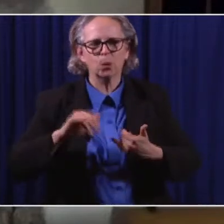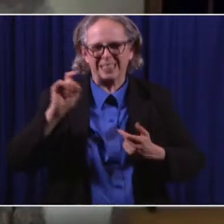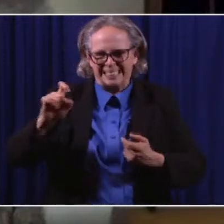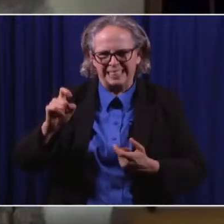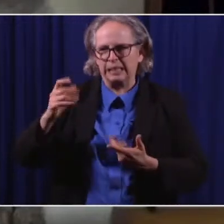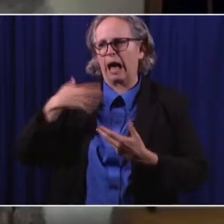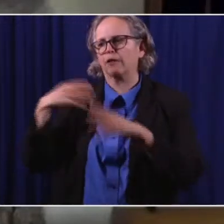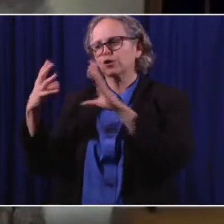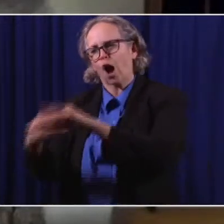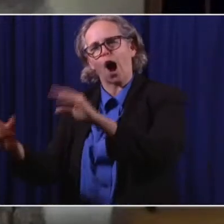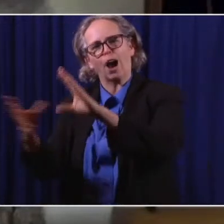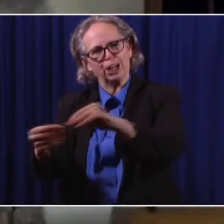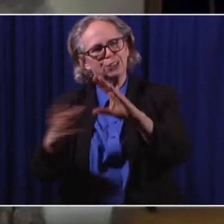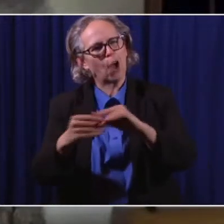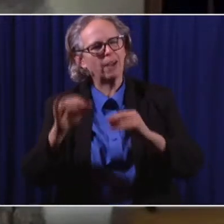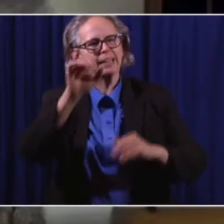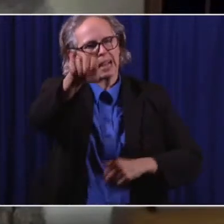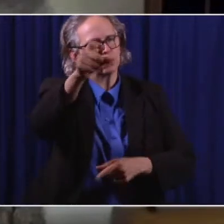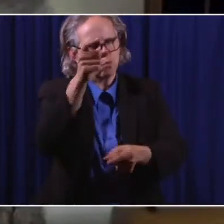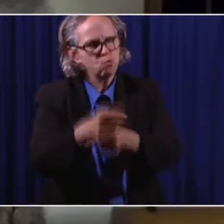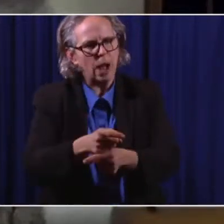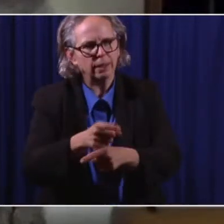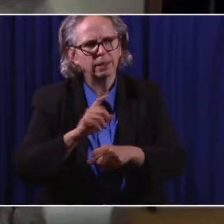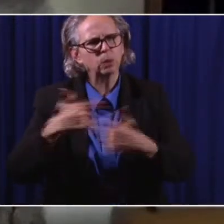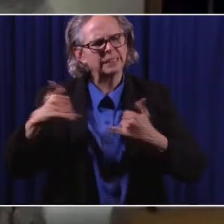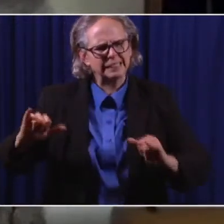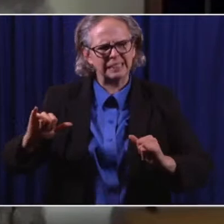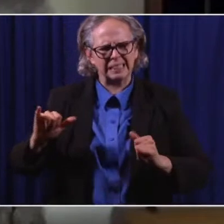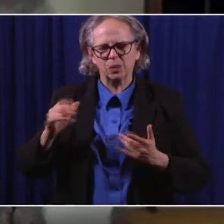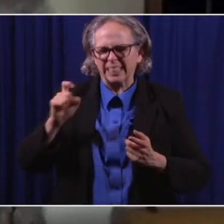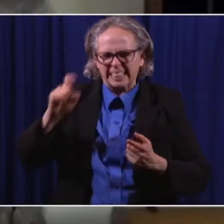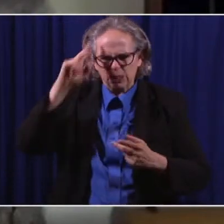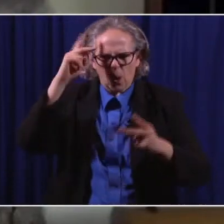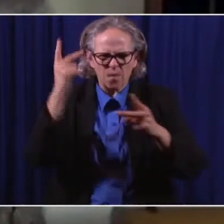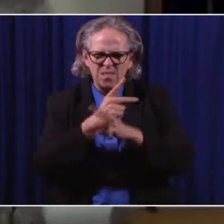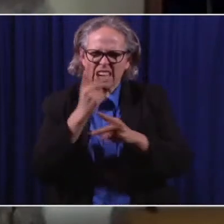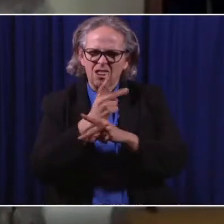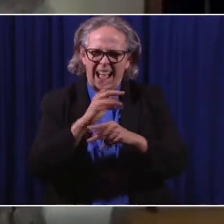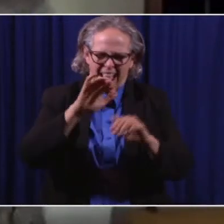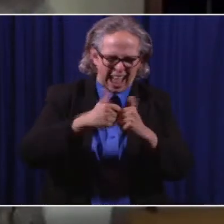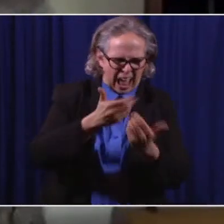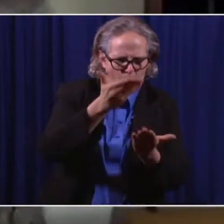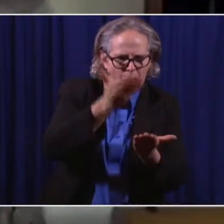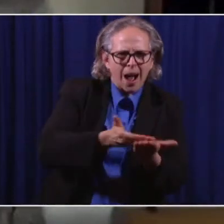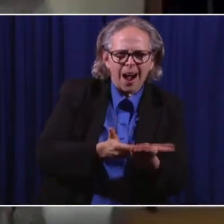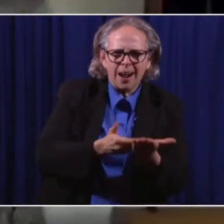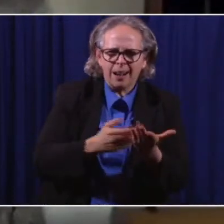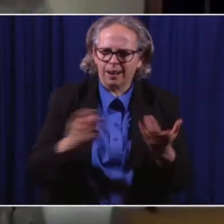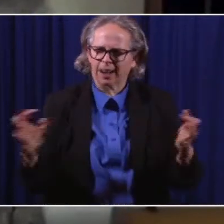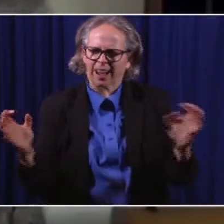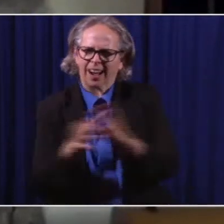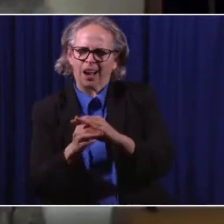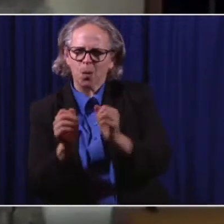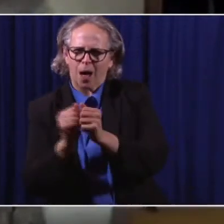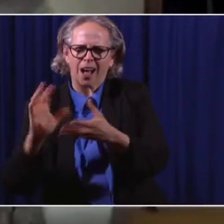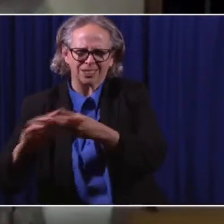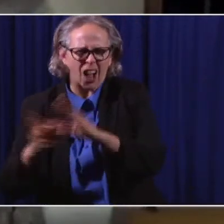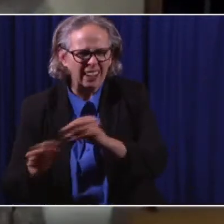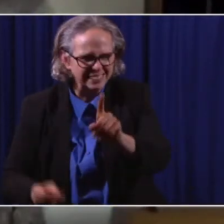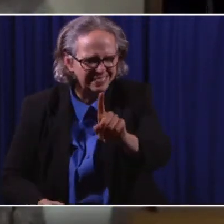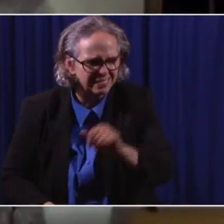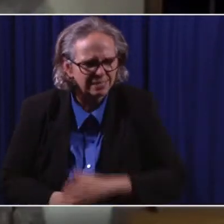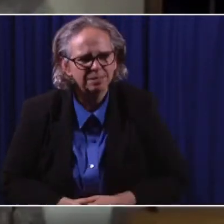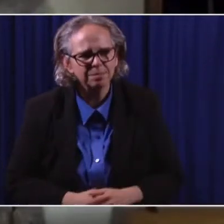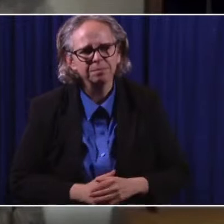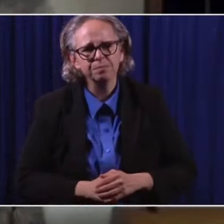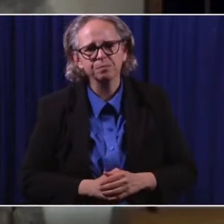check of, what comes up in an interview. But I would even say to tell you that